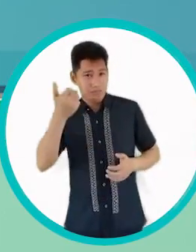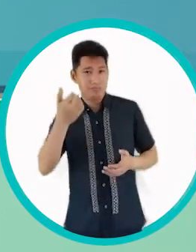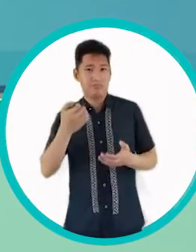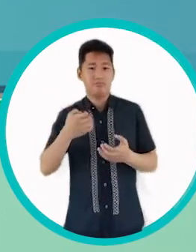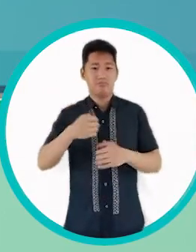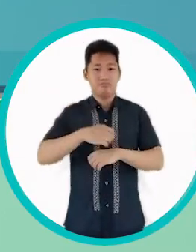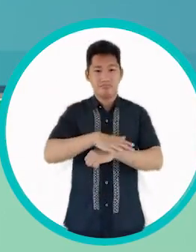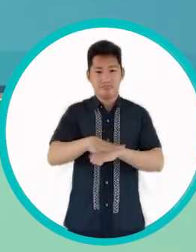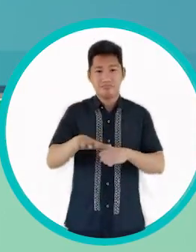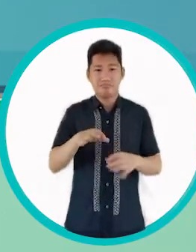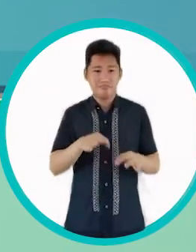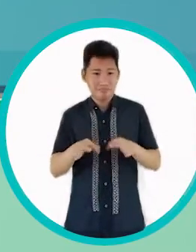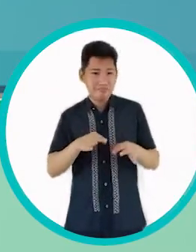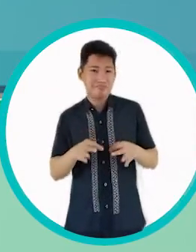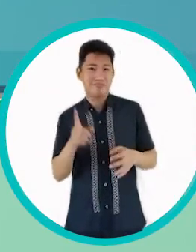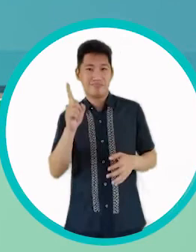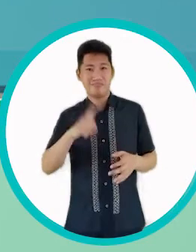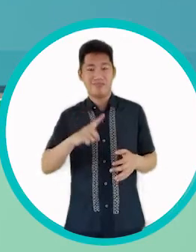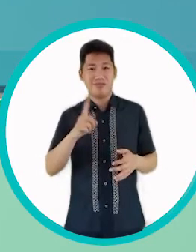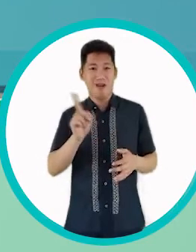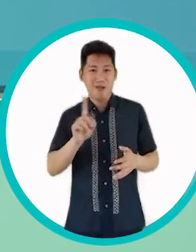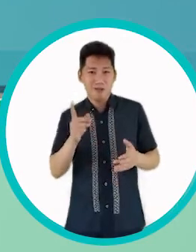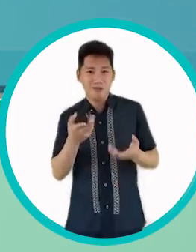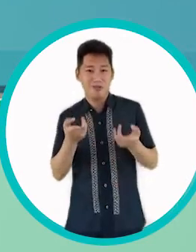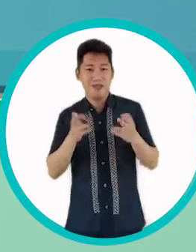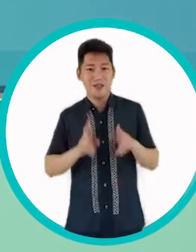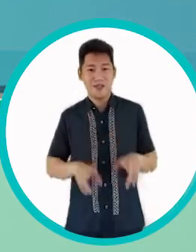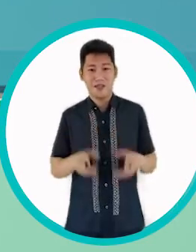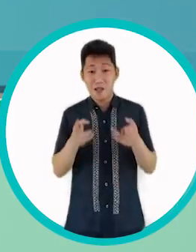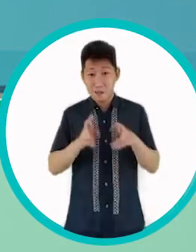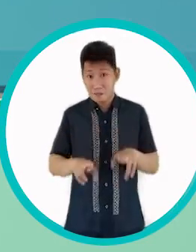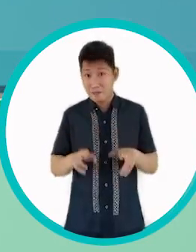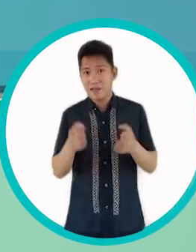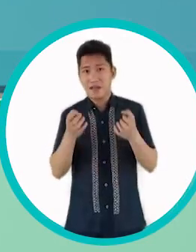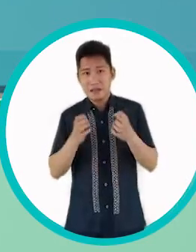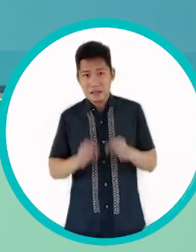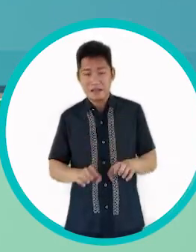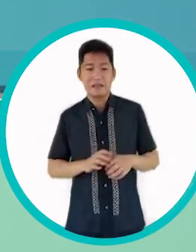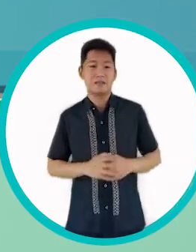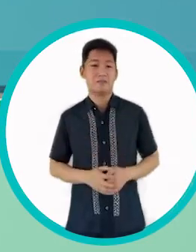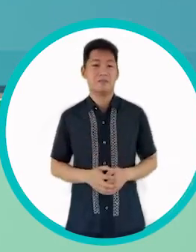effect explains what happens as the result of such an event.